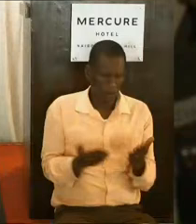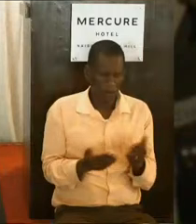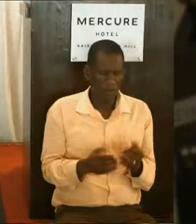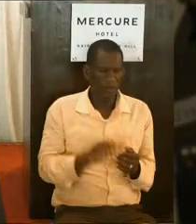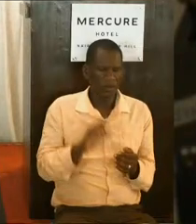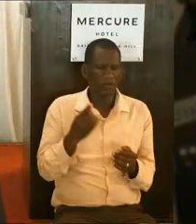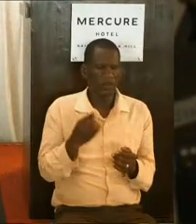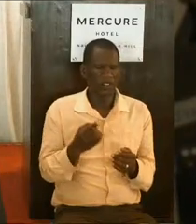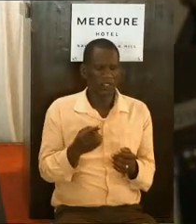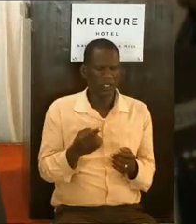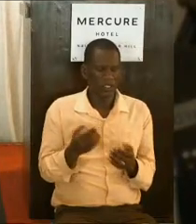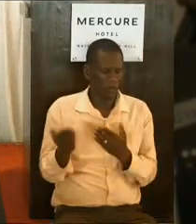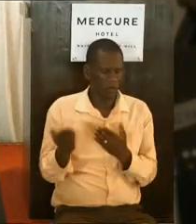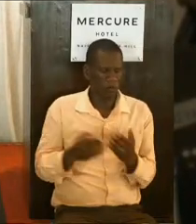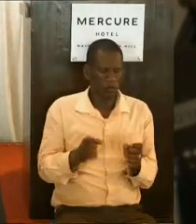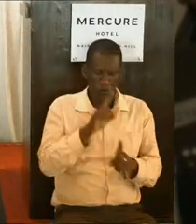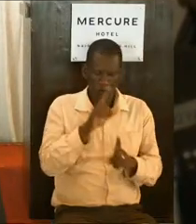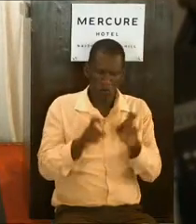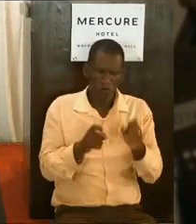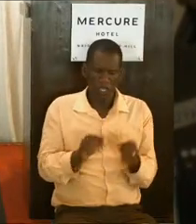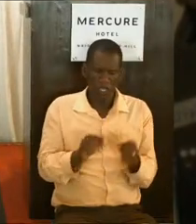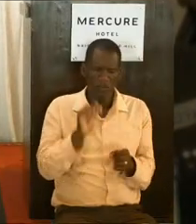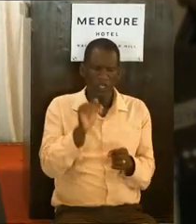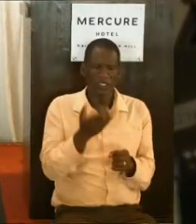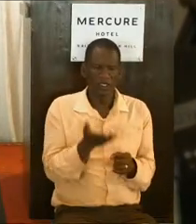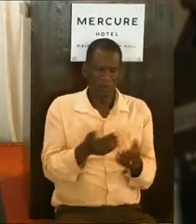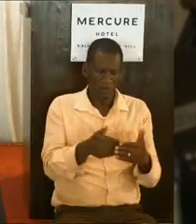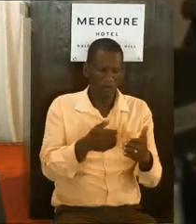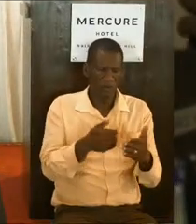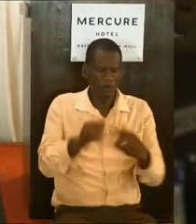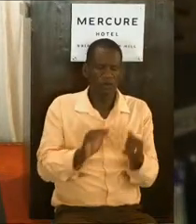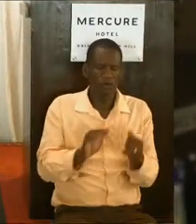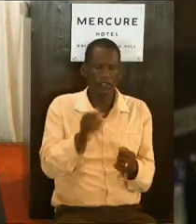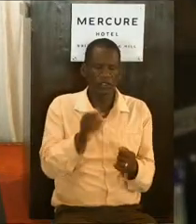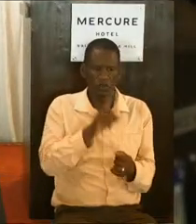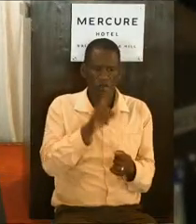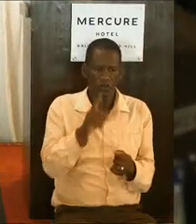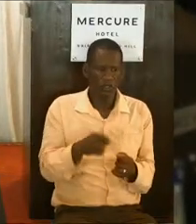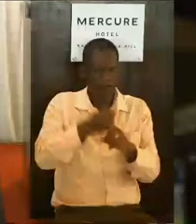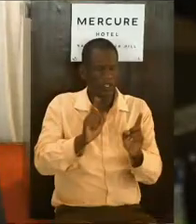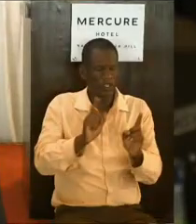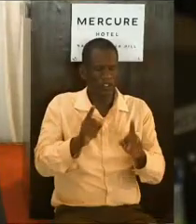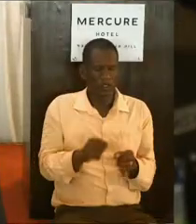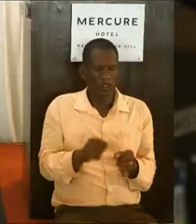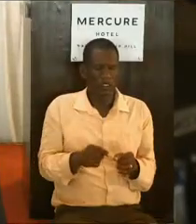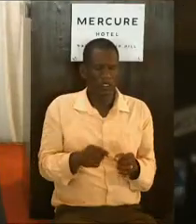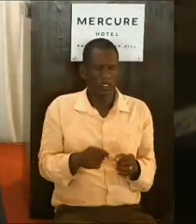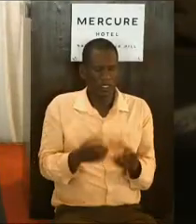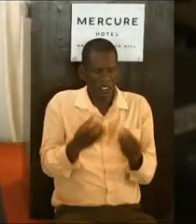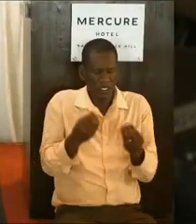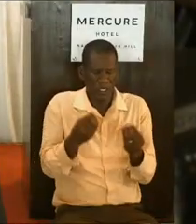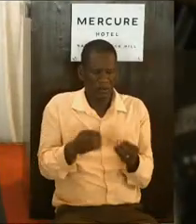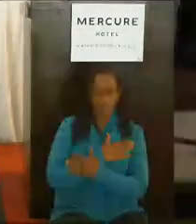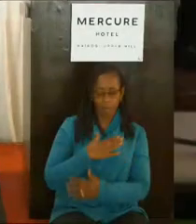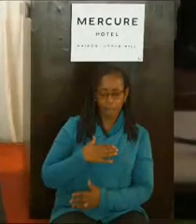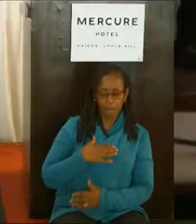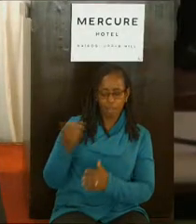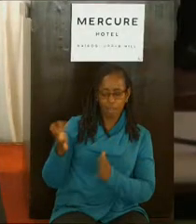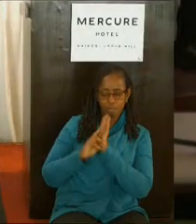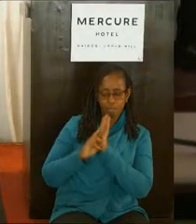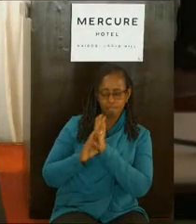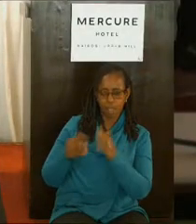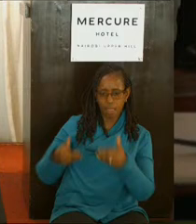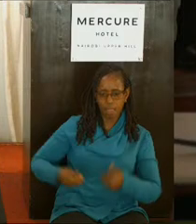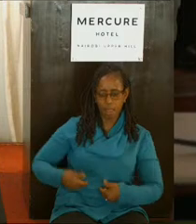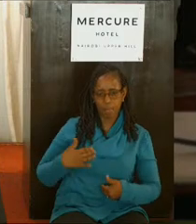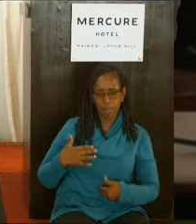very thought-provoking questions I've asked them before I'll continue asking them because activism is their democracy that